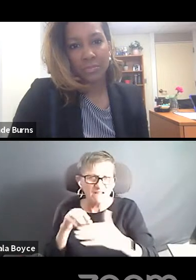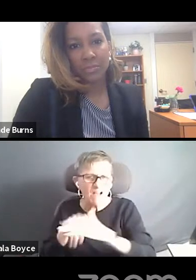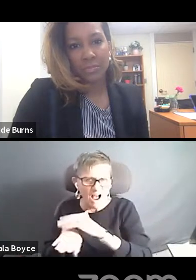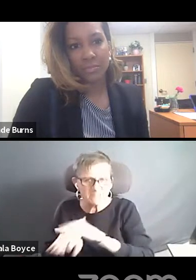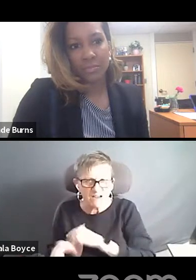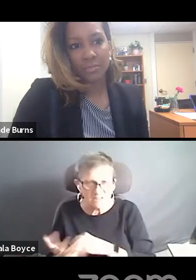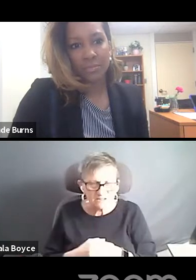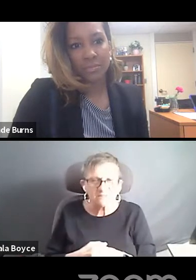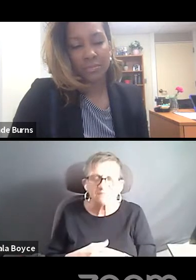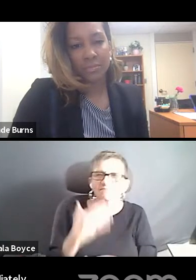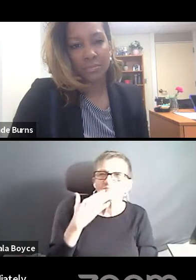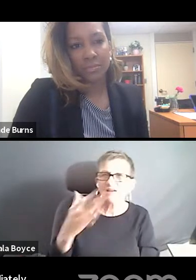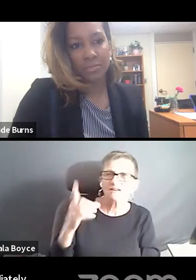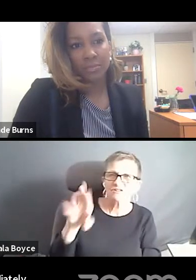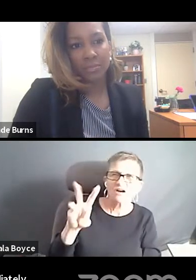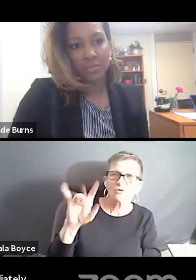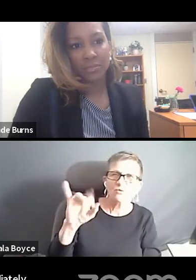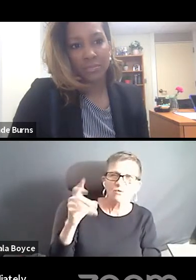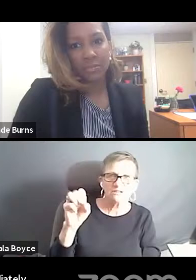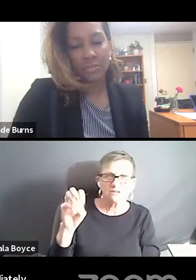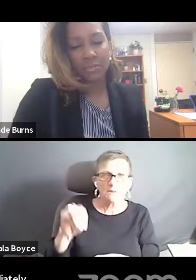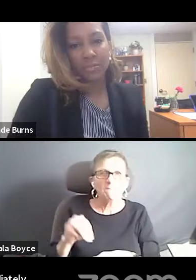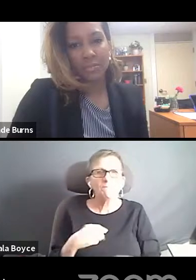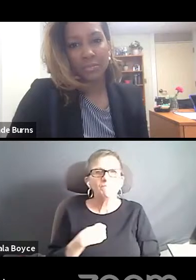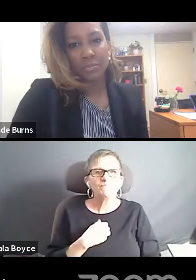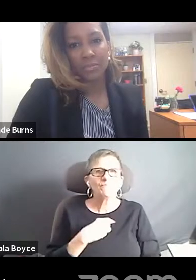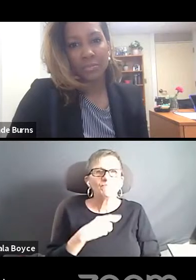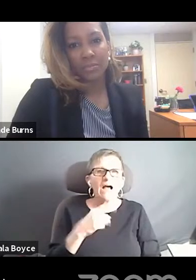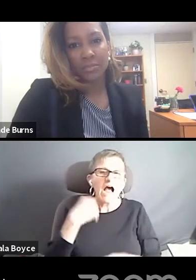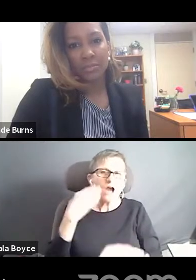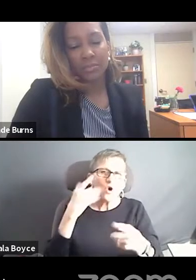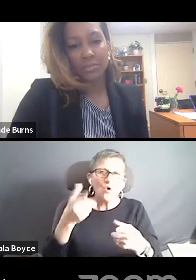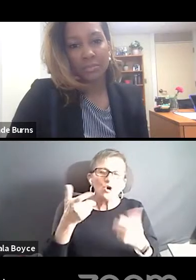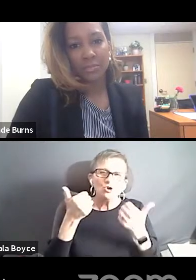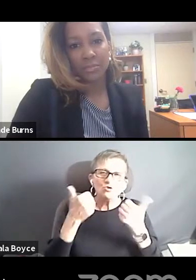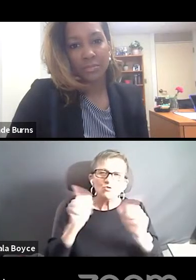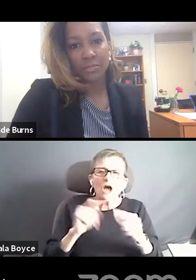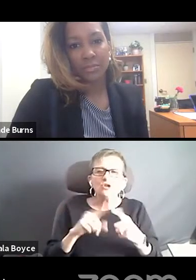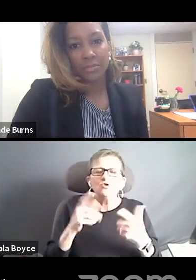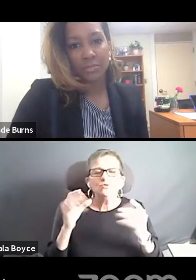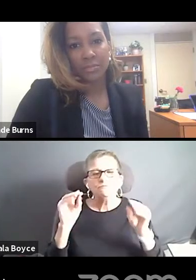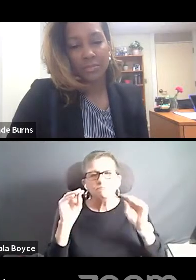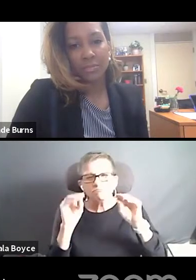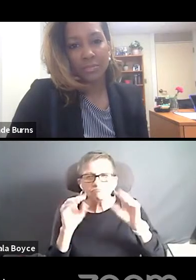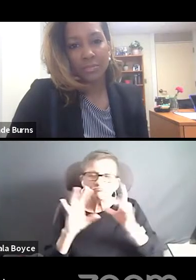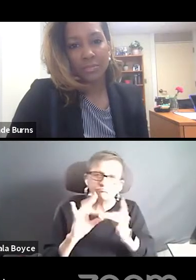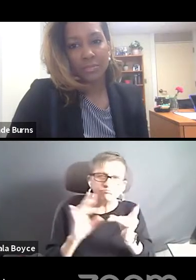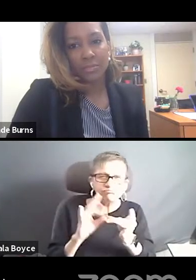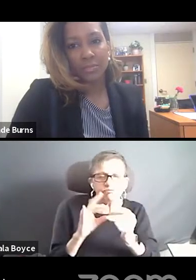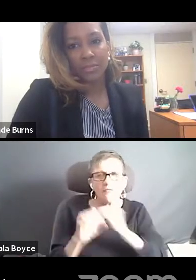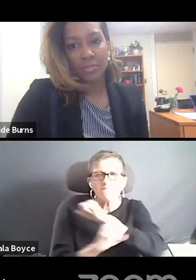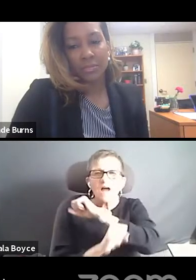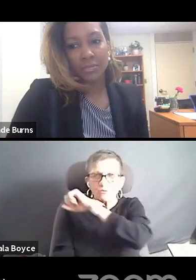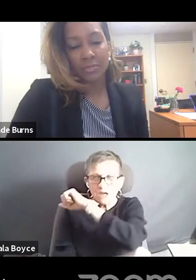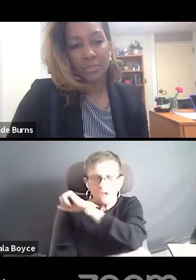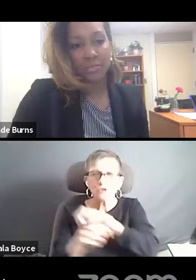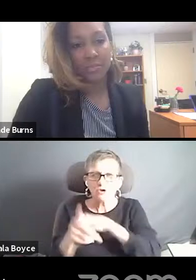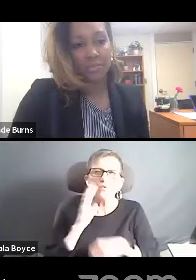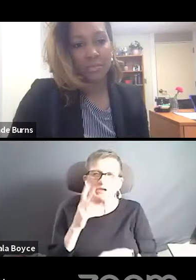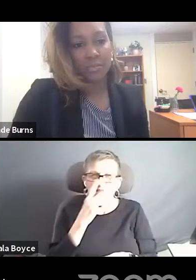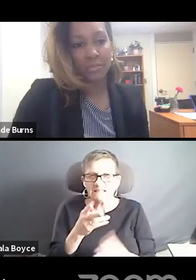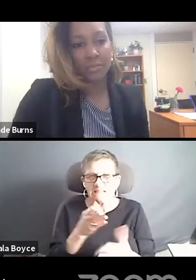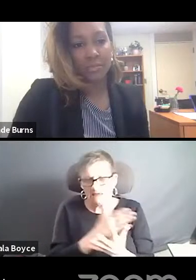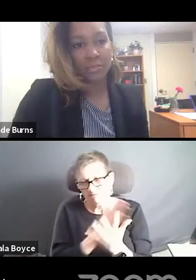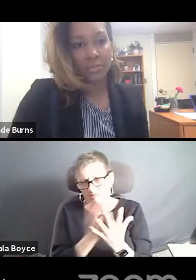Thank you, Dr. Wixson. And I know that I love that he's really just sort of trying to lay the foundation, because as you will see throughout the rest of this